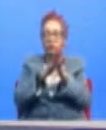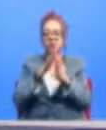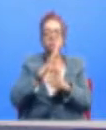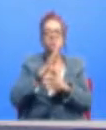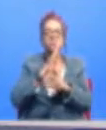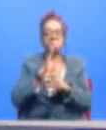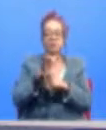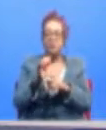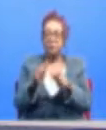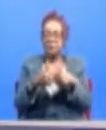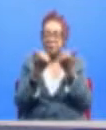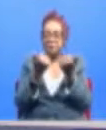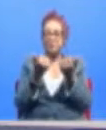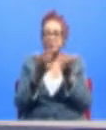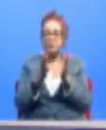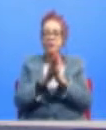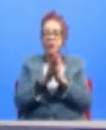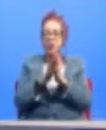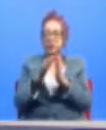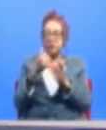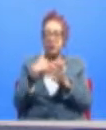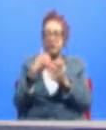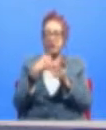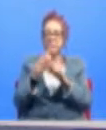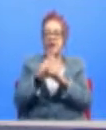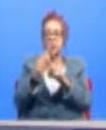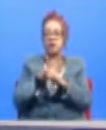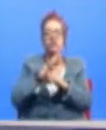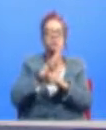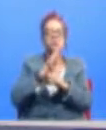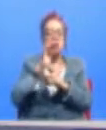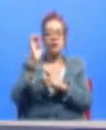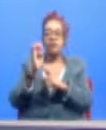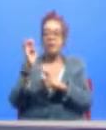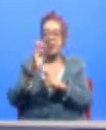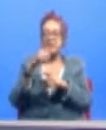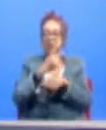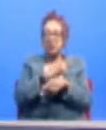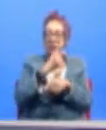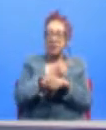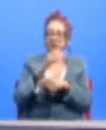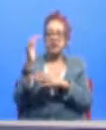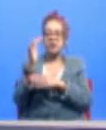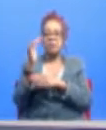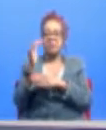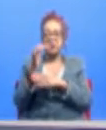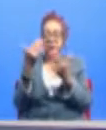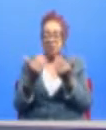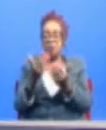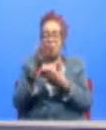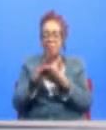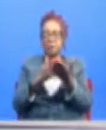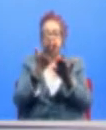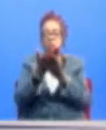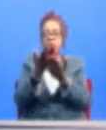in the wake of default on sovereign debt by Ethiopia, Ghana and Zambia. Let's now take a look at some of the proposals.